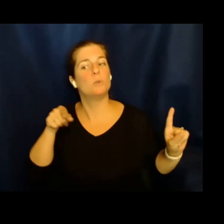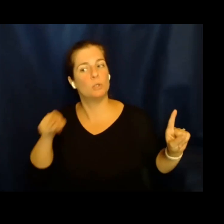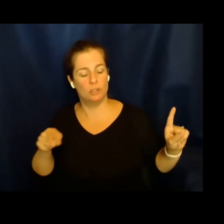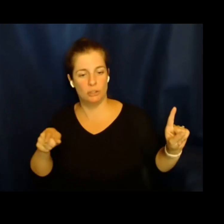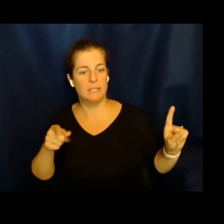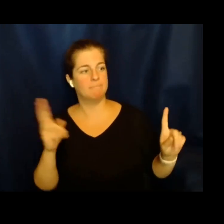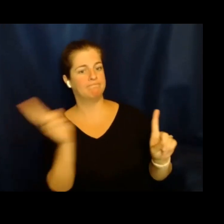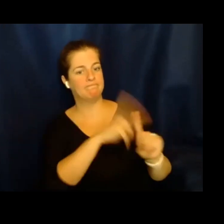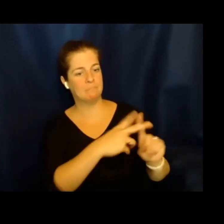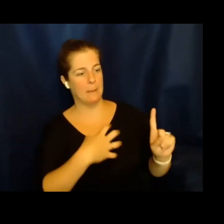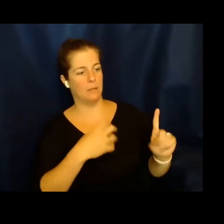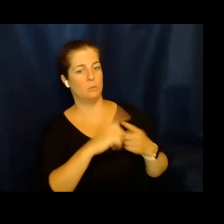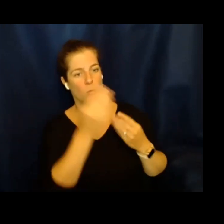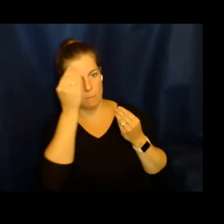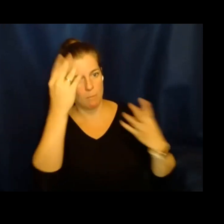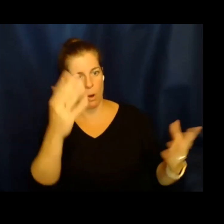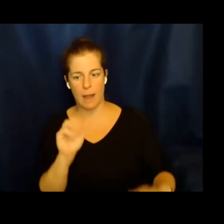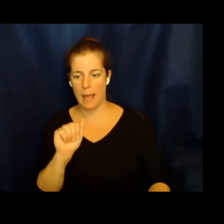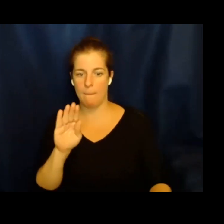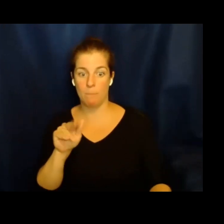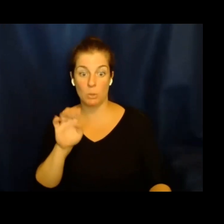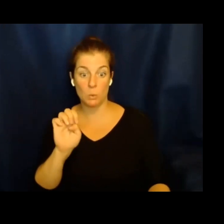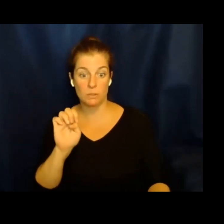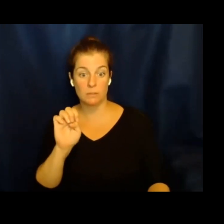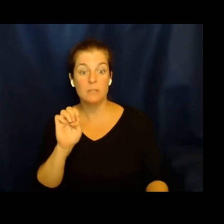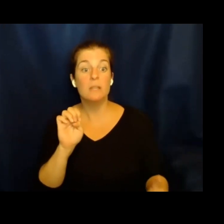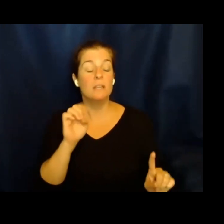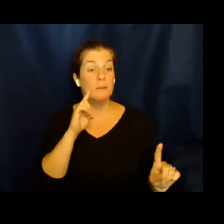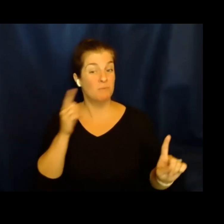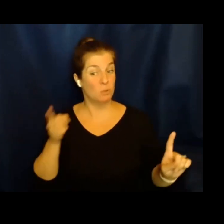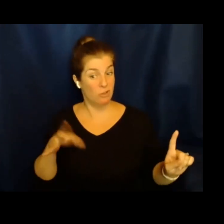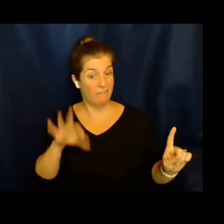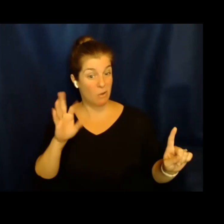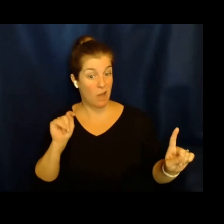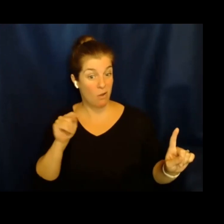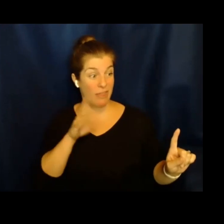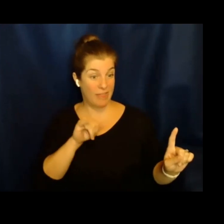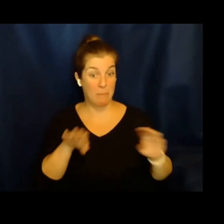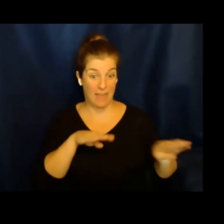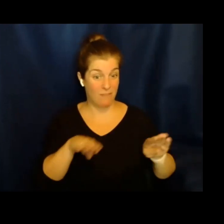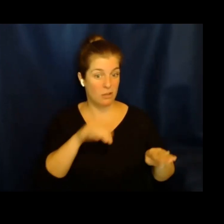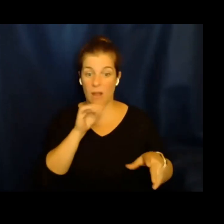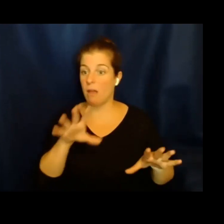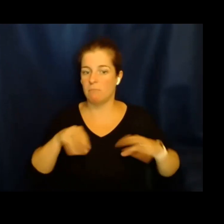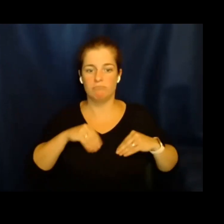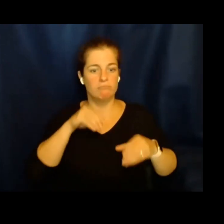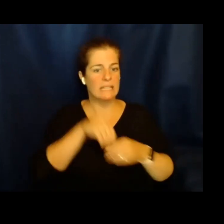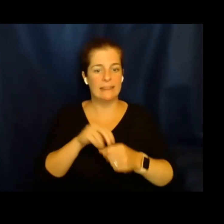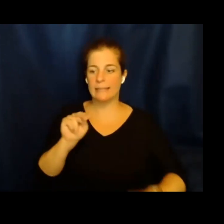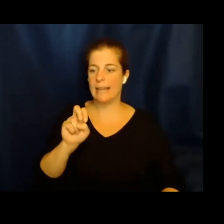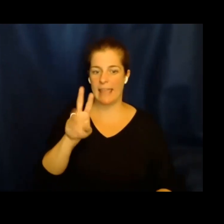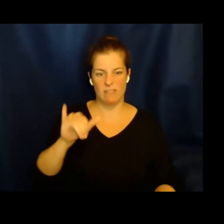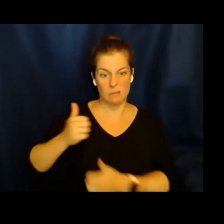abuse, and she found out that that is not acceptable here in the Army, in the military